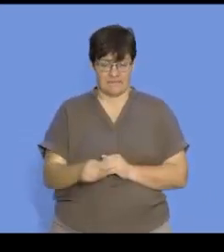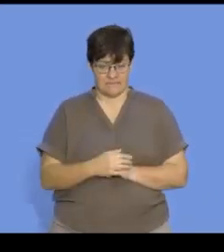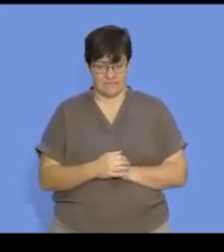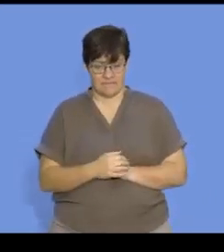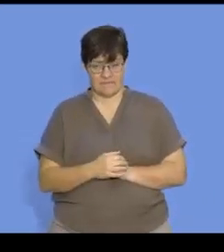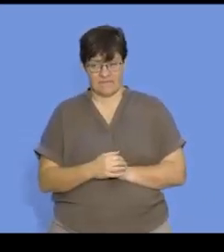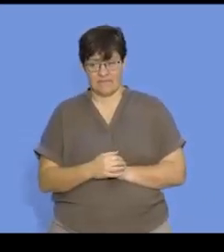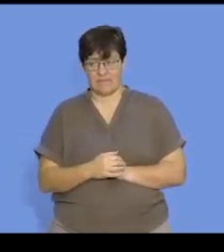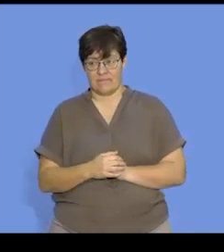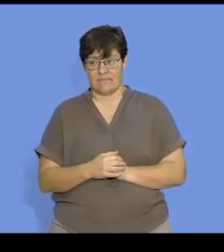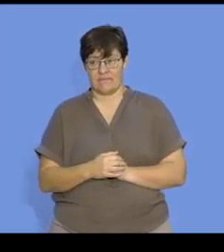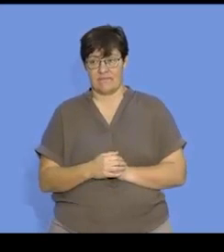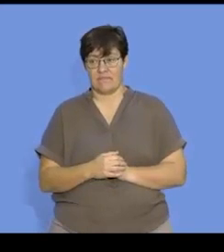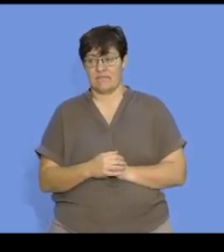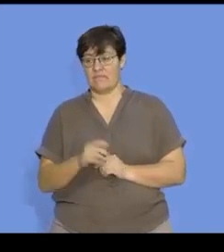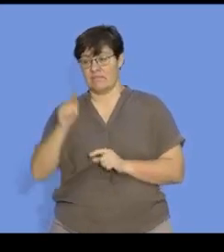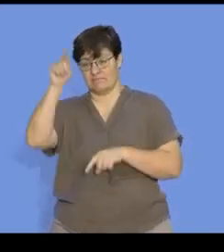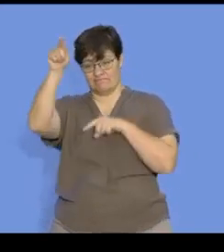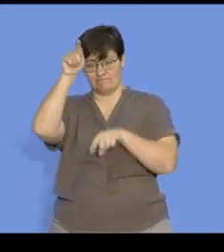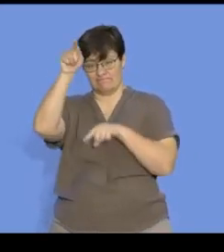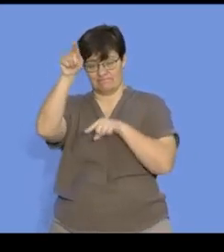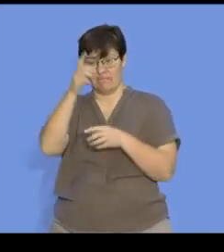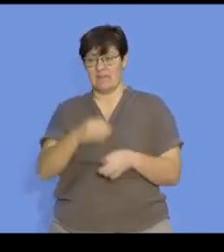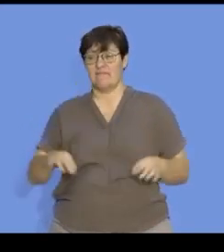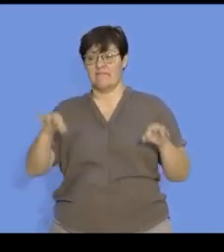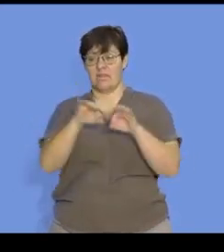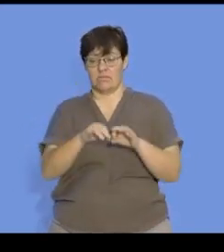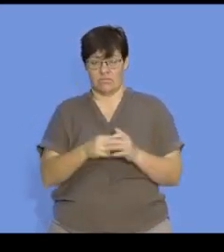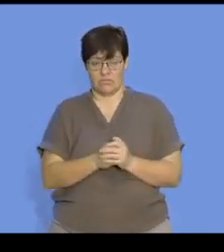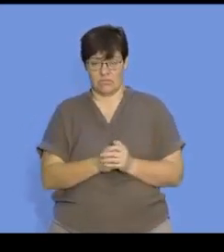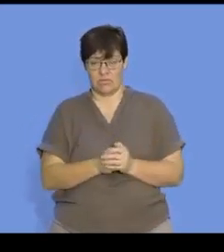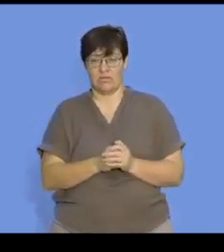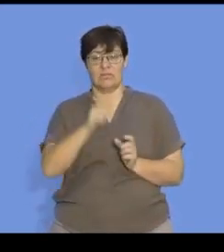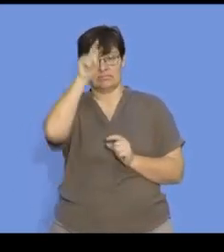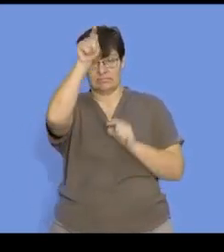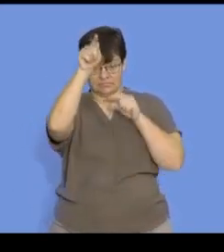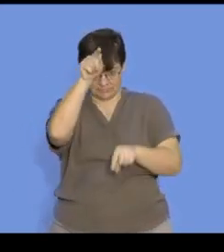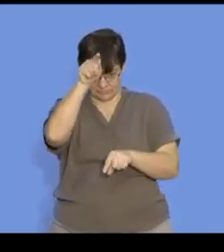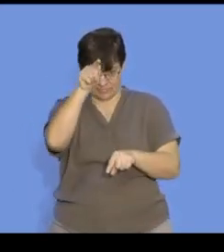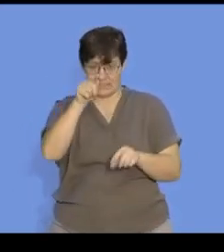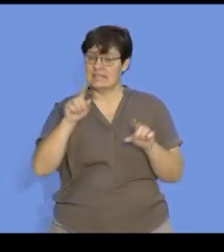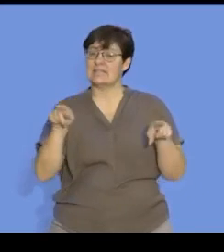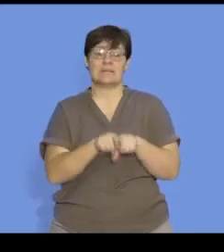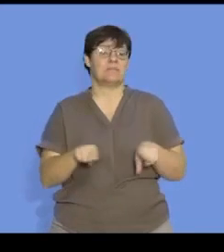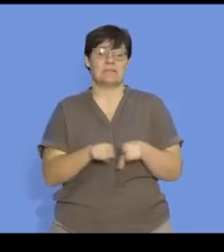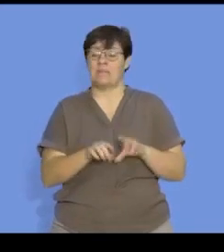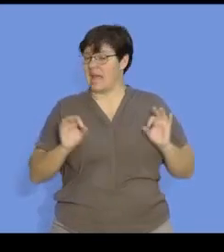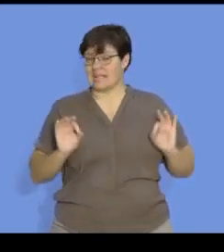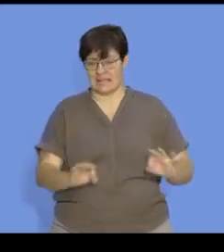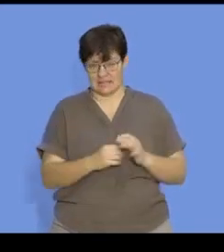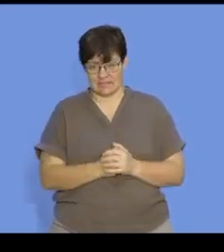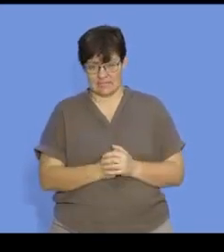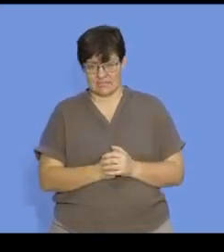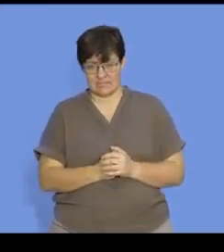in fact, those two values will be exactly the same quantity. They'll be the